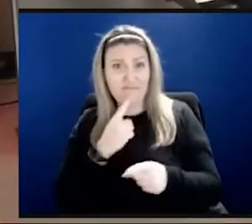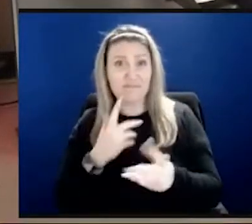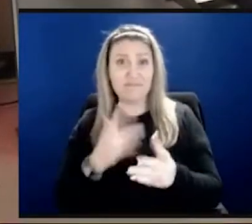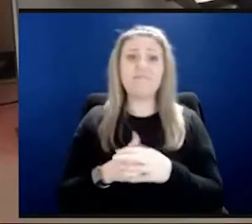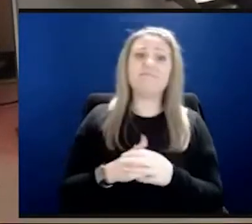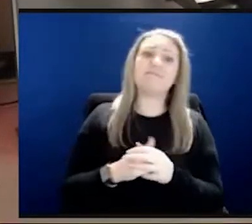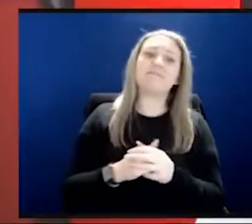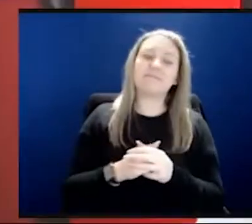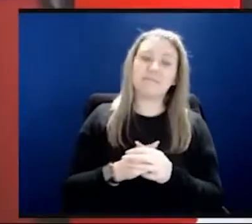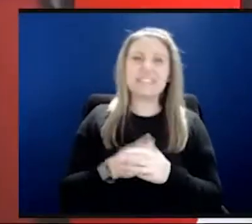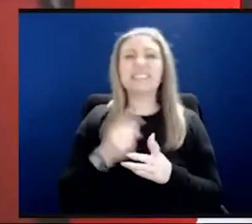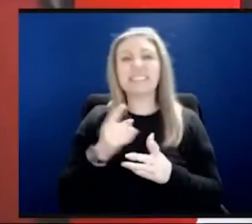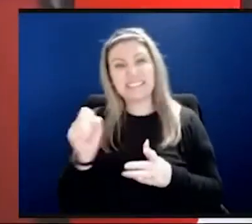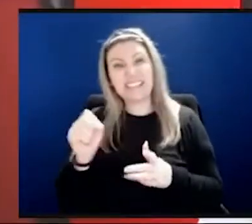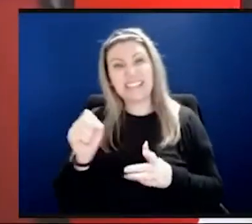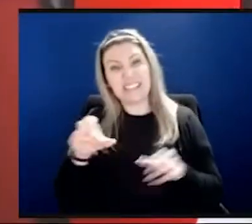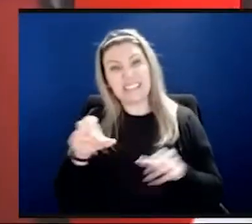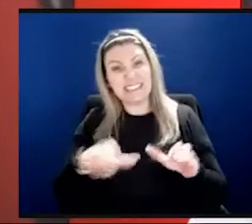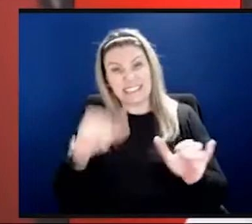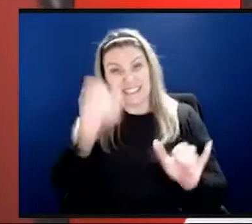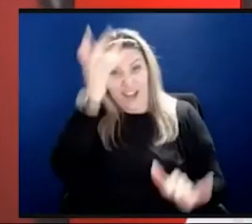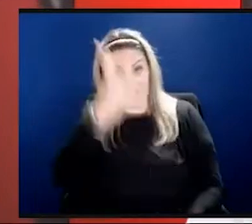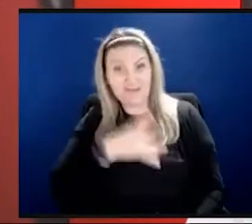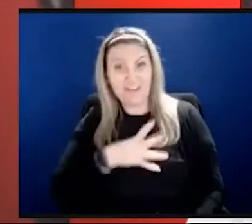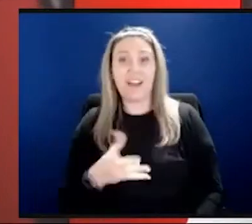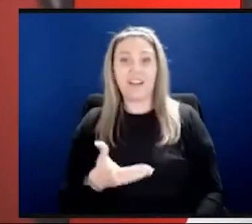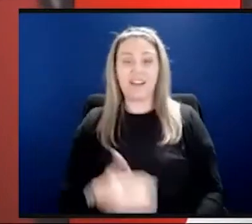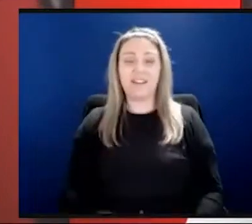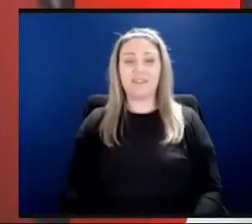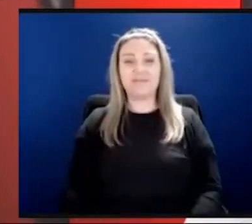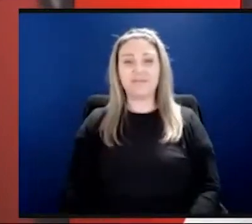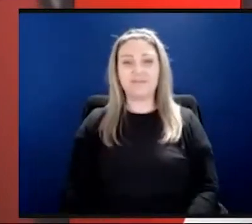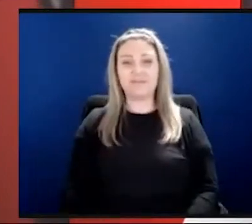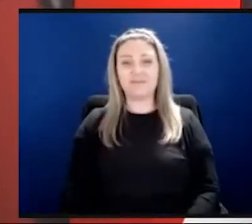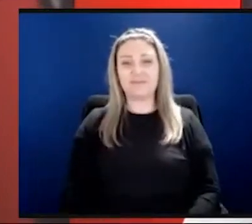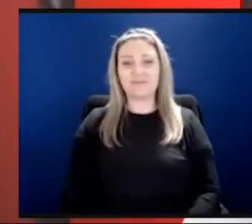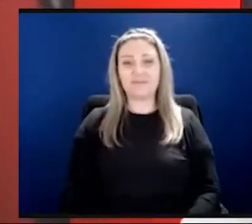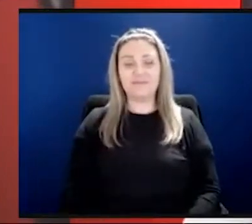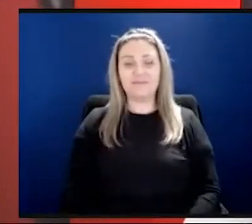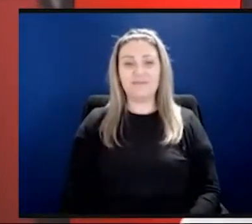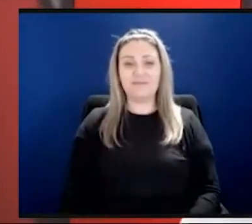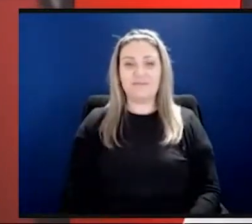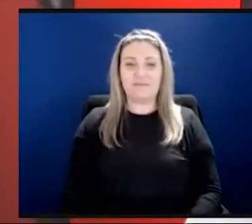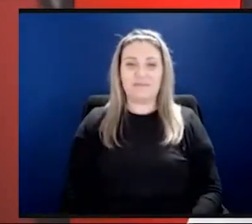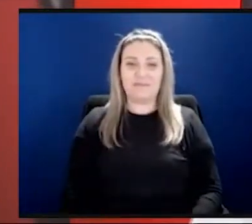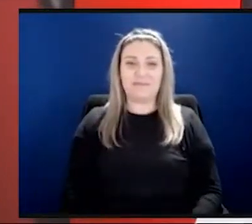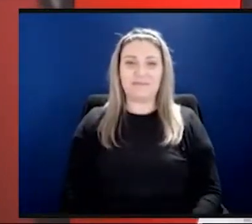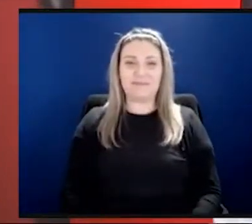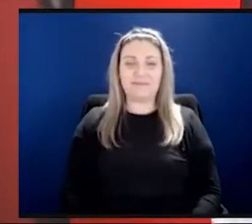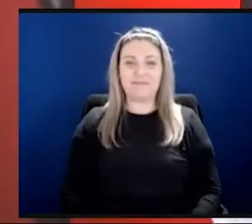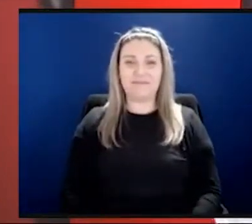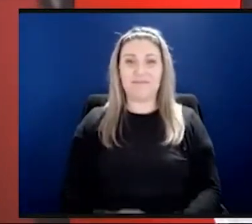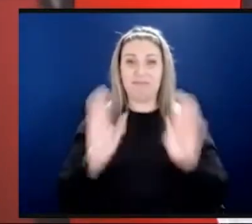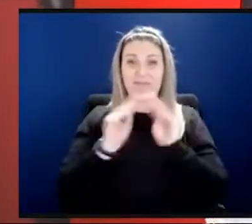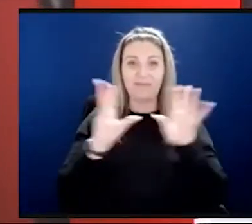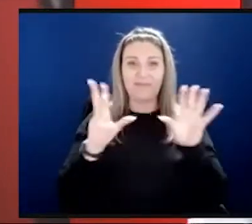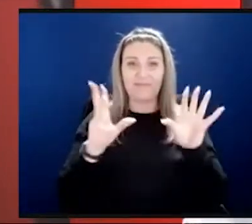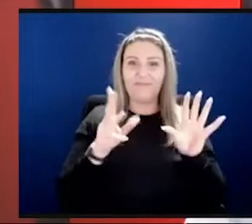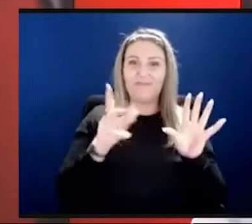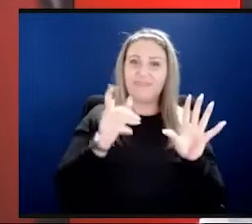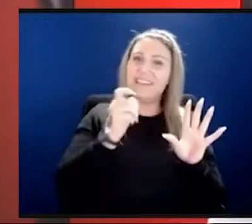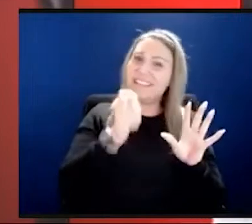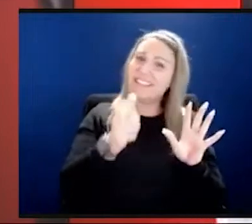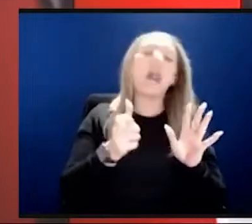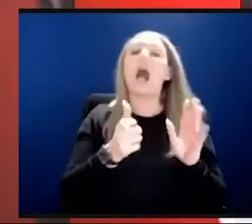active guy for sure. And so, and I'll just clarify one. It didn't pop out of his heart.